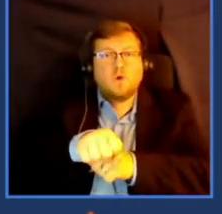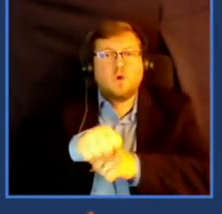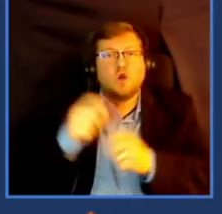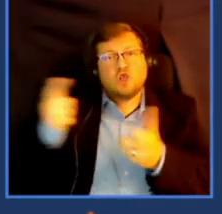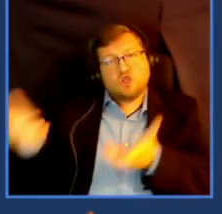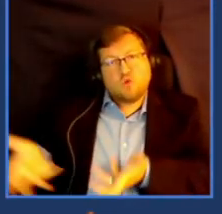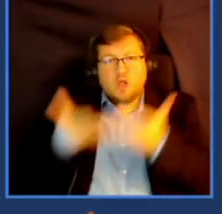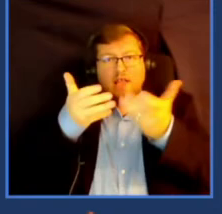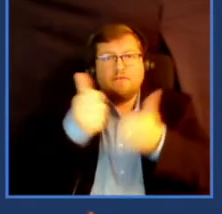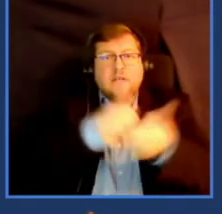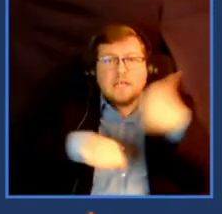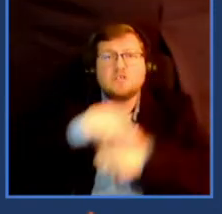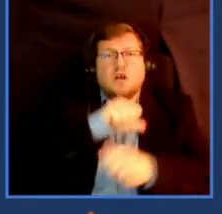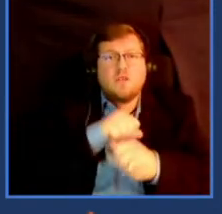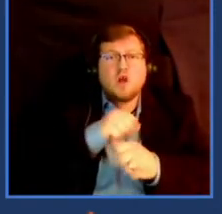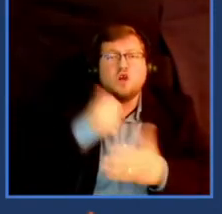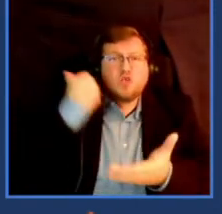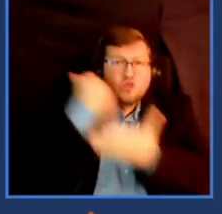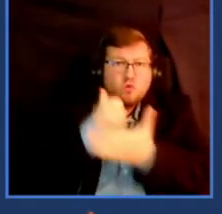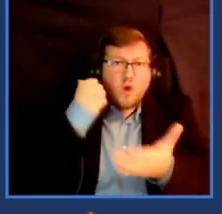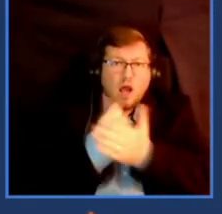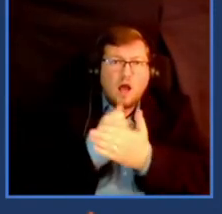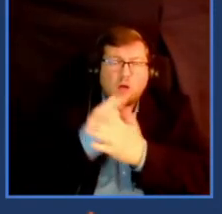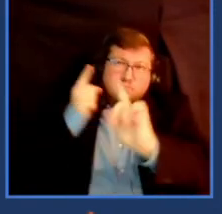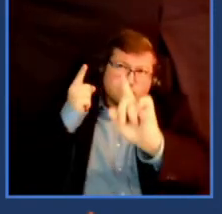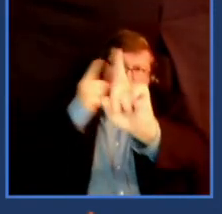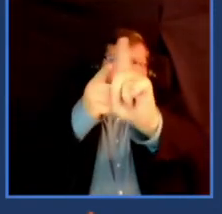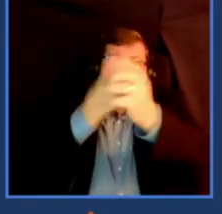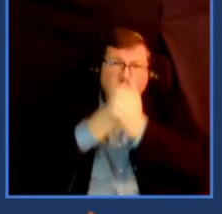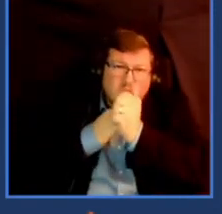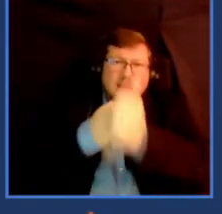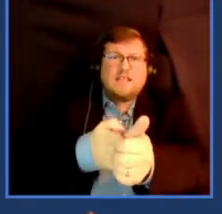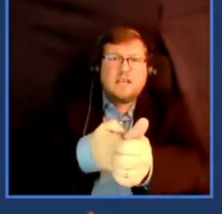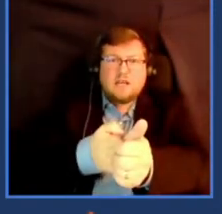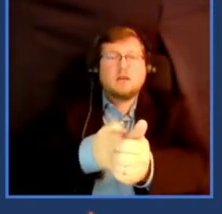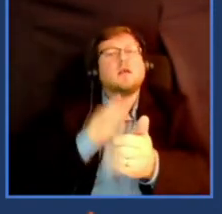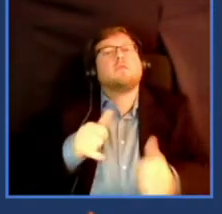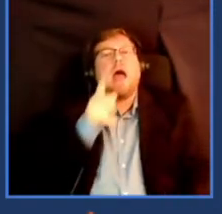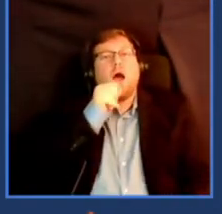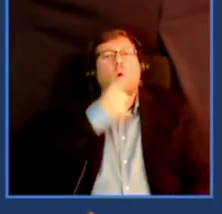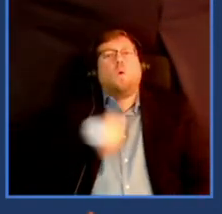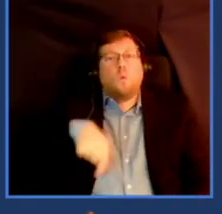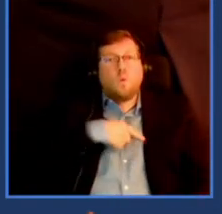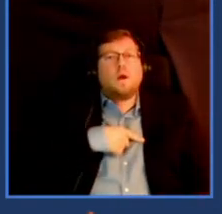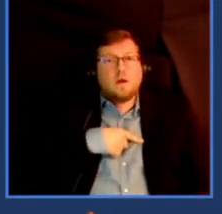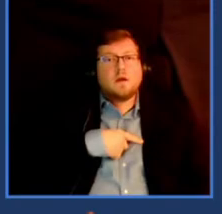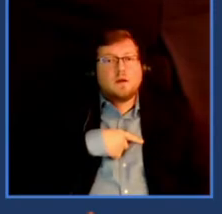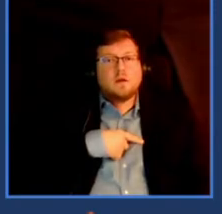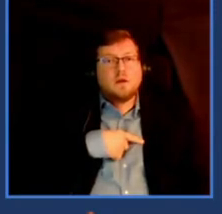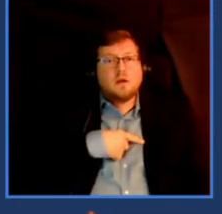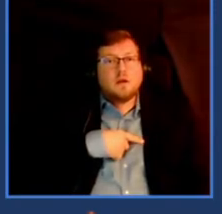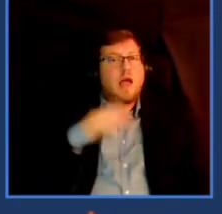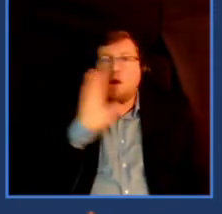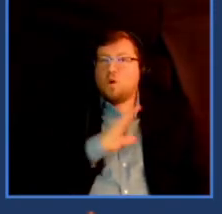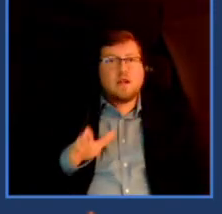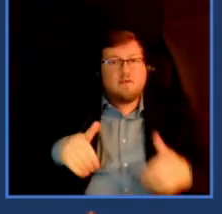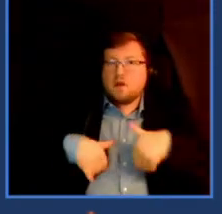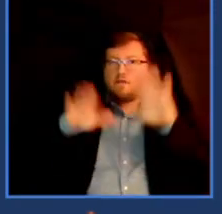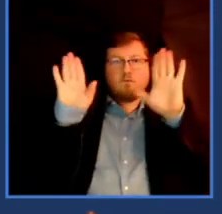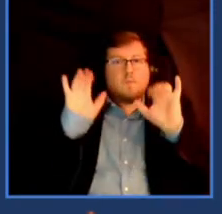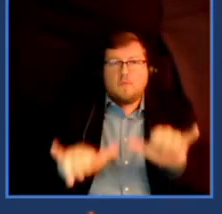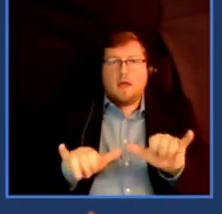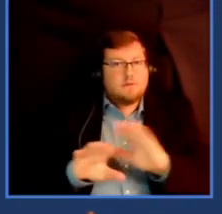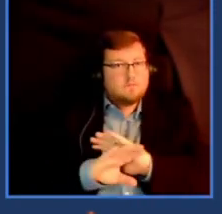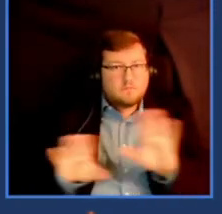for one another and for the world. That's who we are, and that's what we should never give up on.